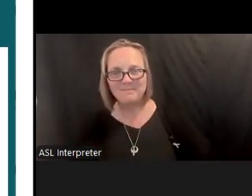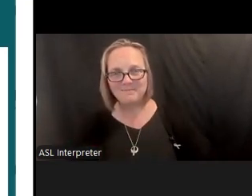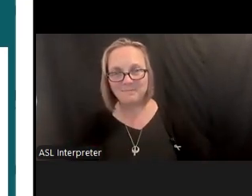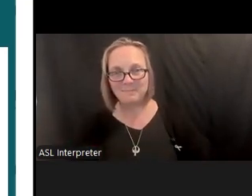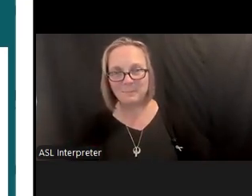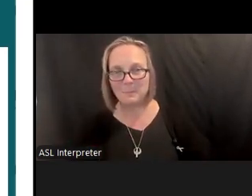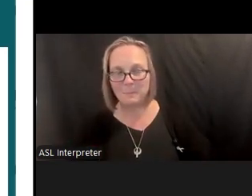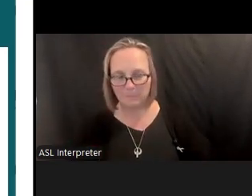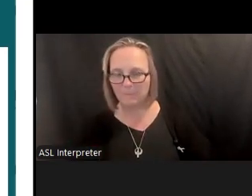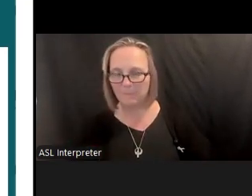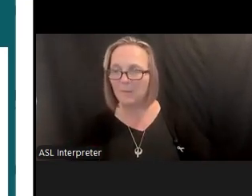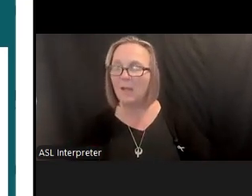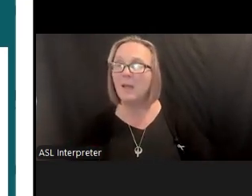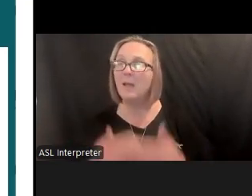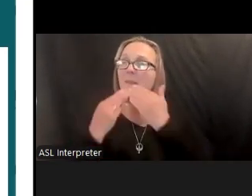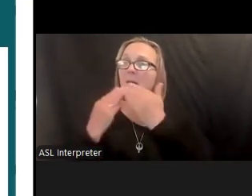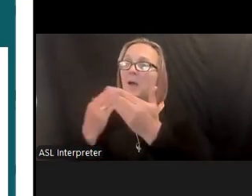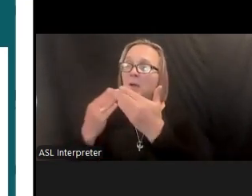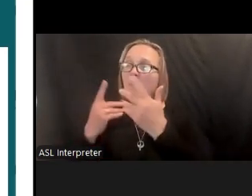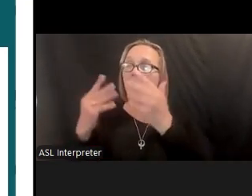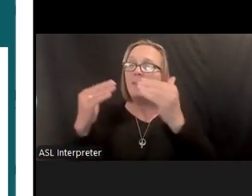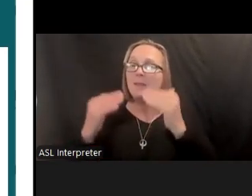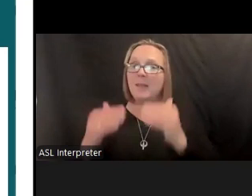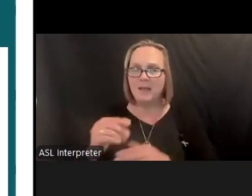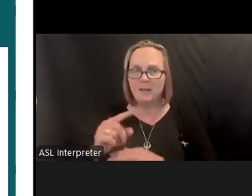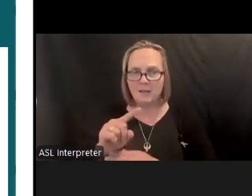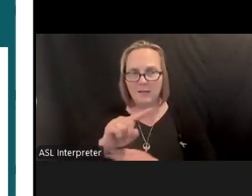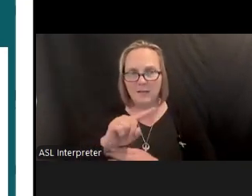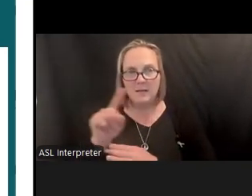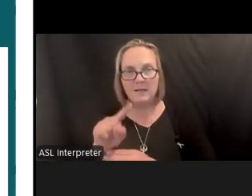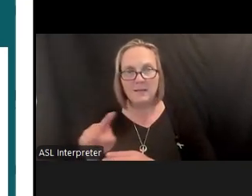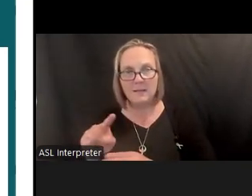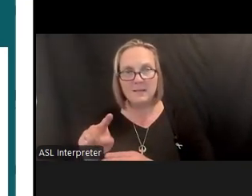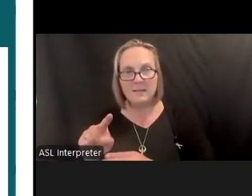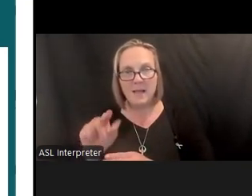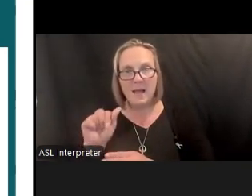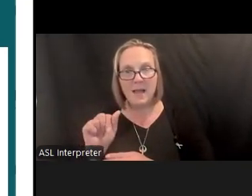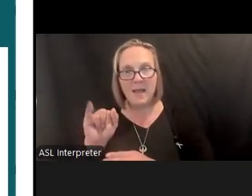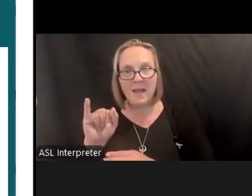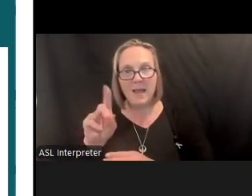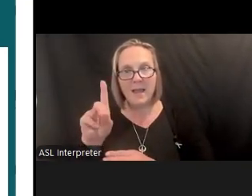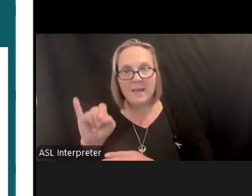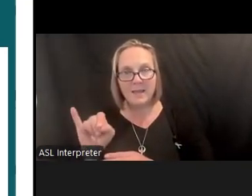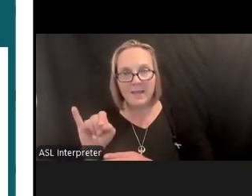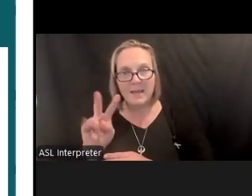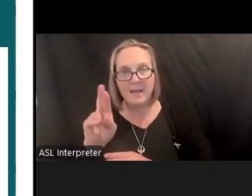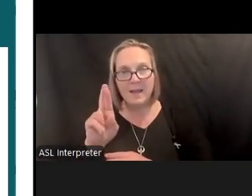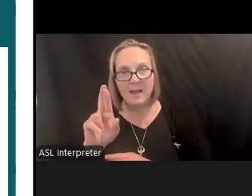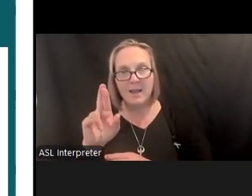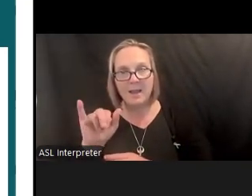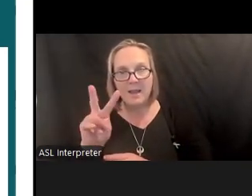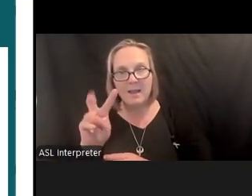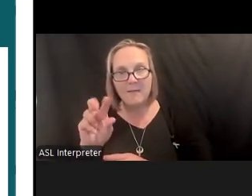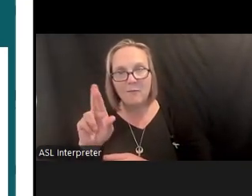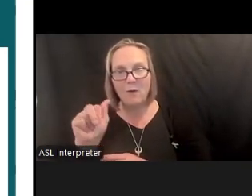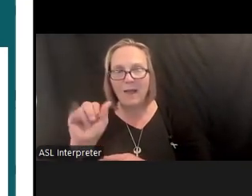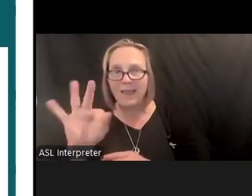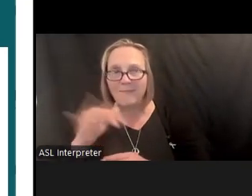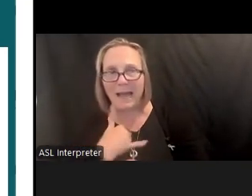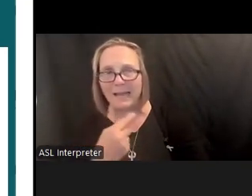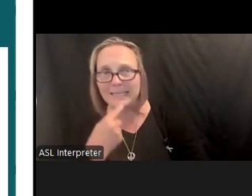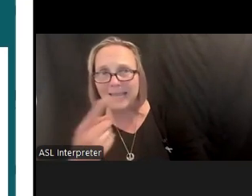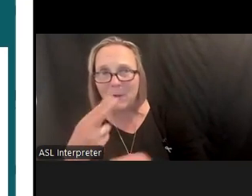Thank you. Next is Zaidi Rivera. Zaidi Rivera. And again, I apologize for